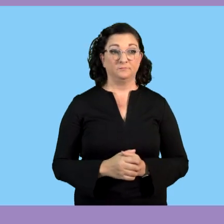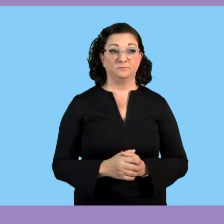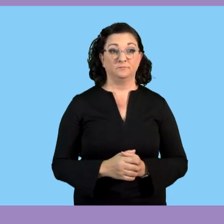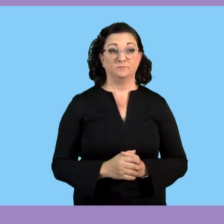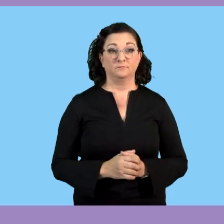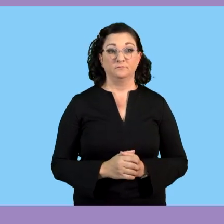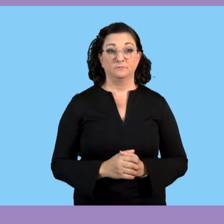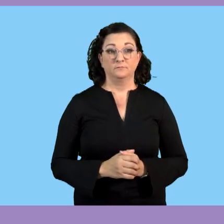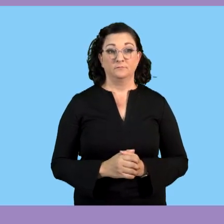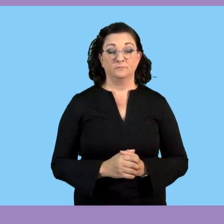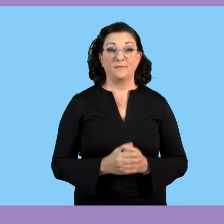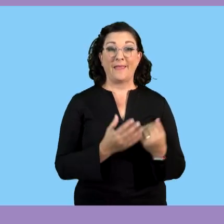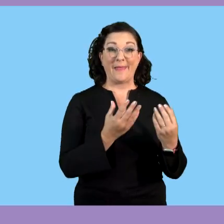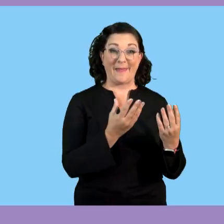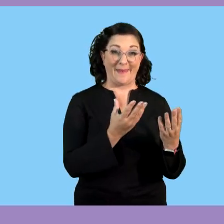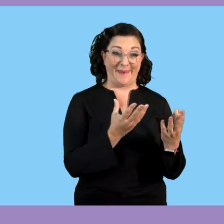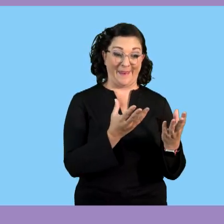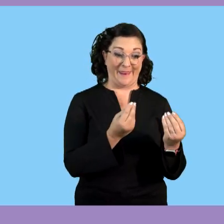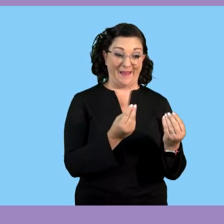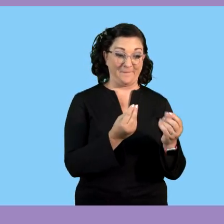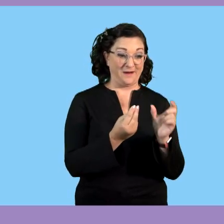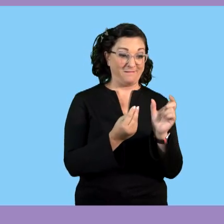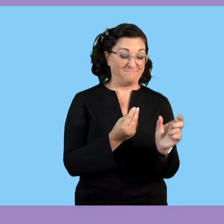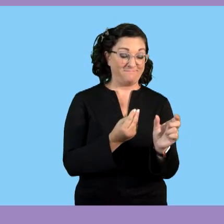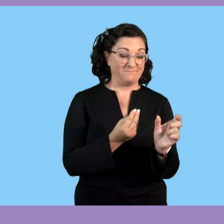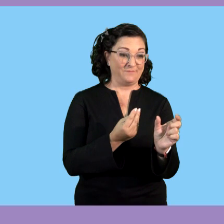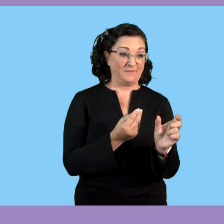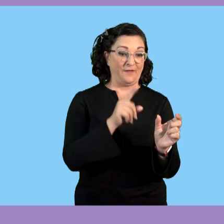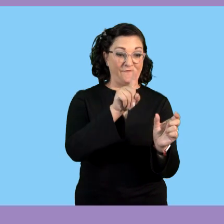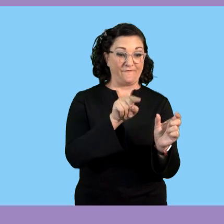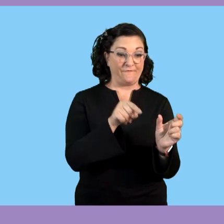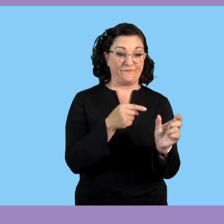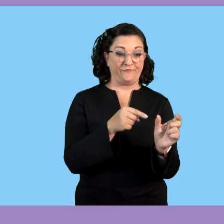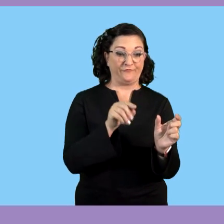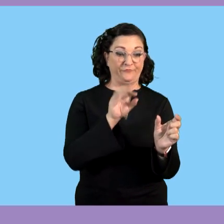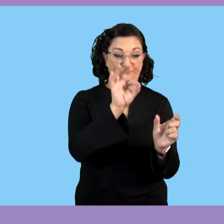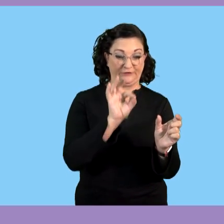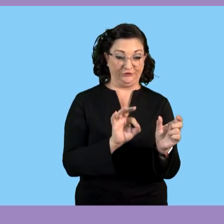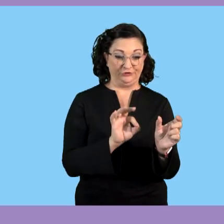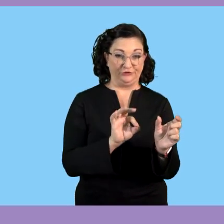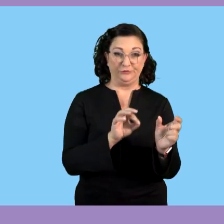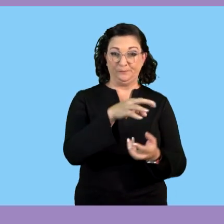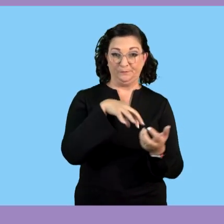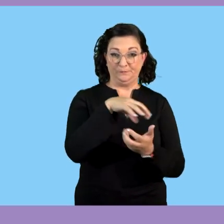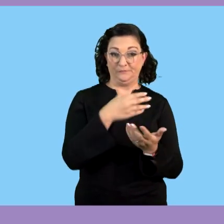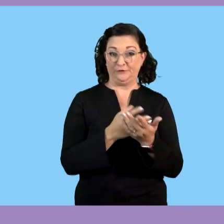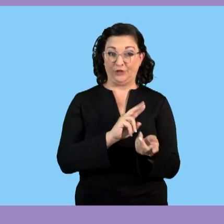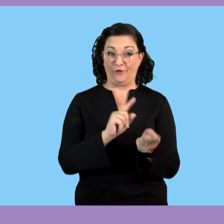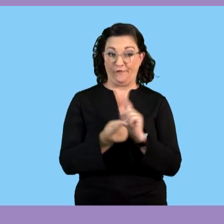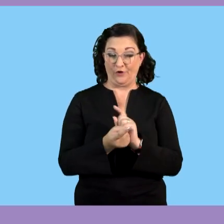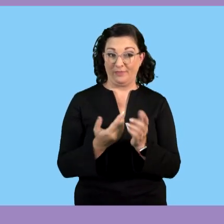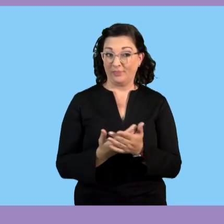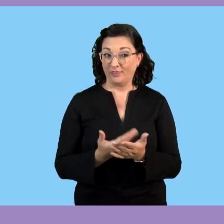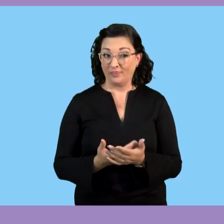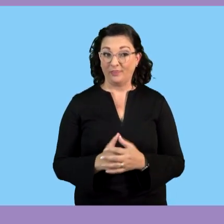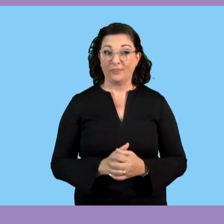2. Convert mixed numbers to improper fractions. And finally, use equivalent forms of